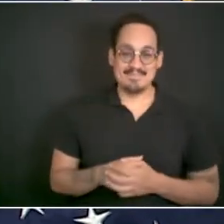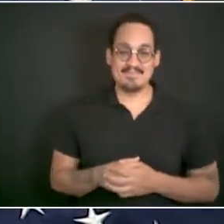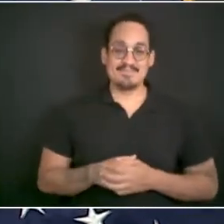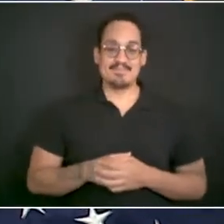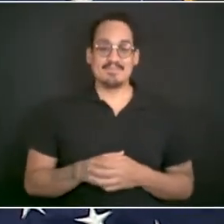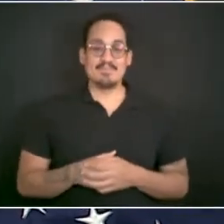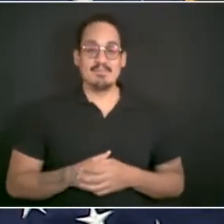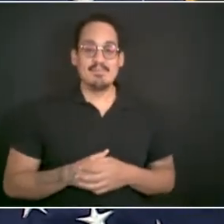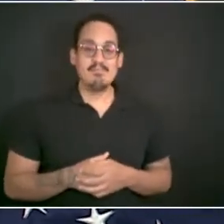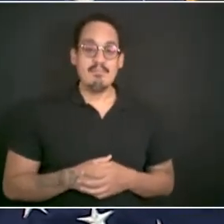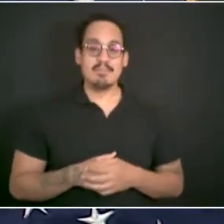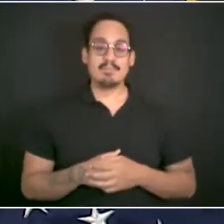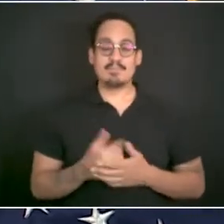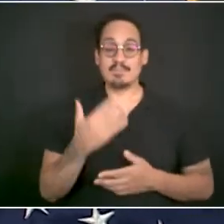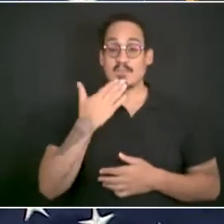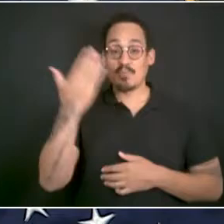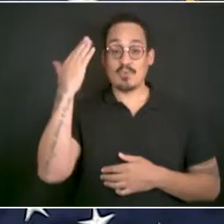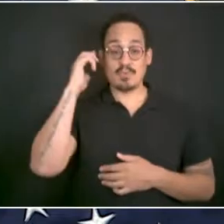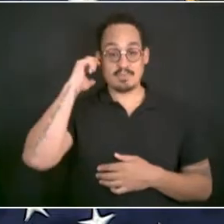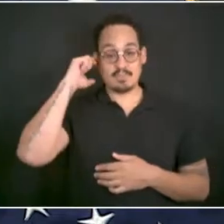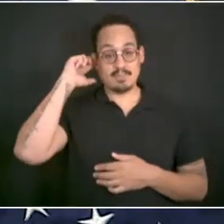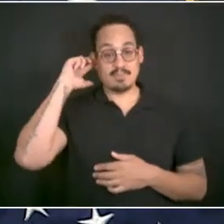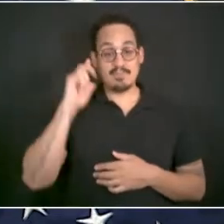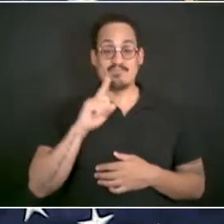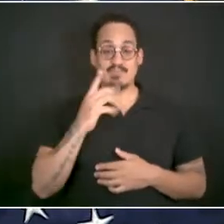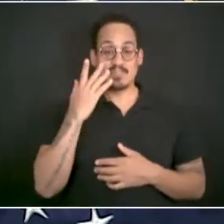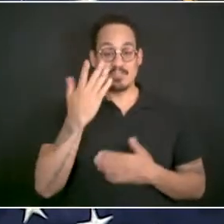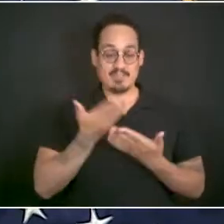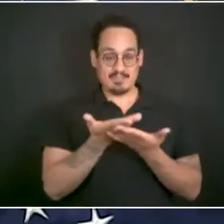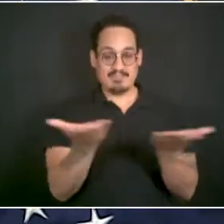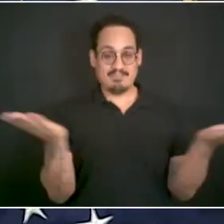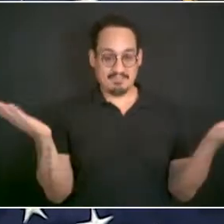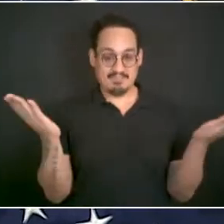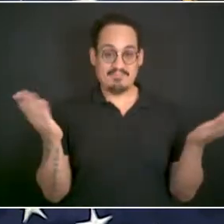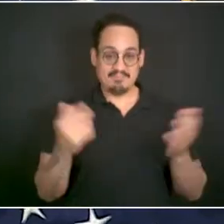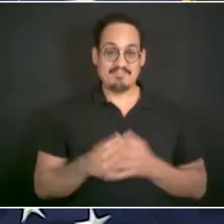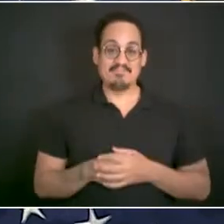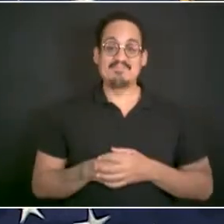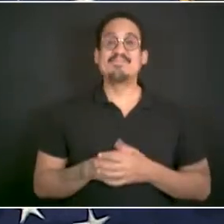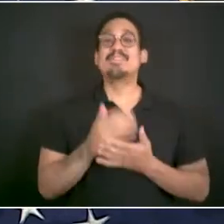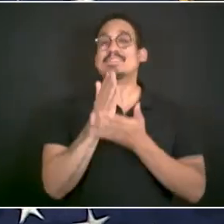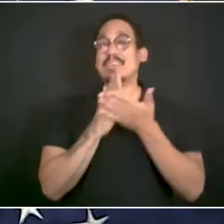Good morning. It is good to see some of you. You